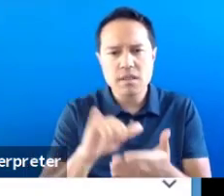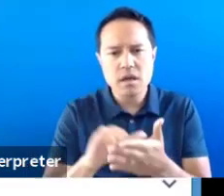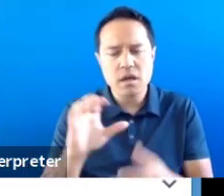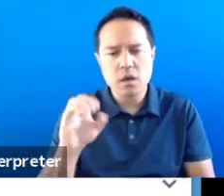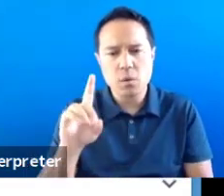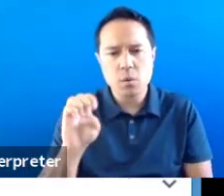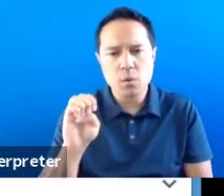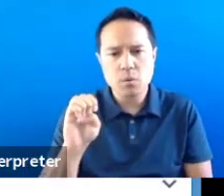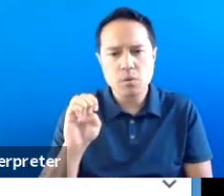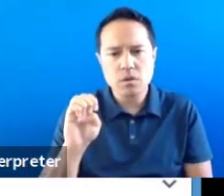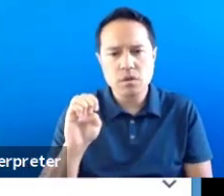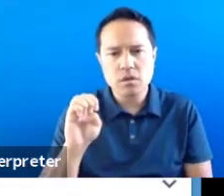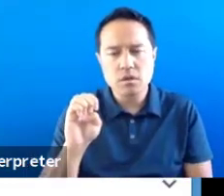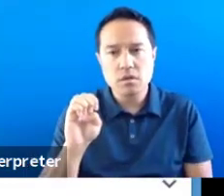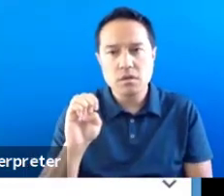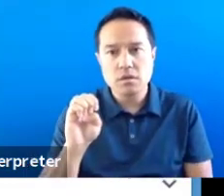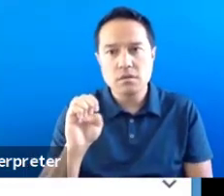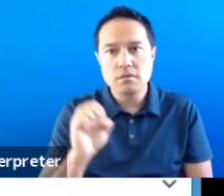see, is